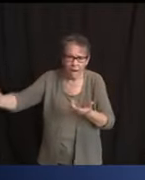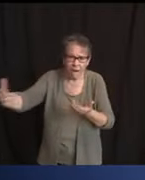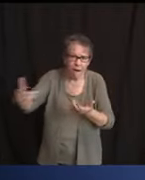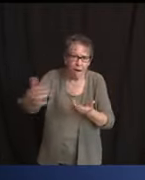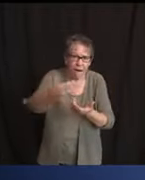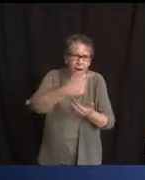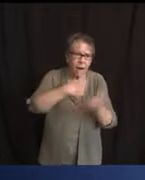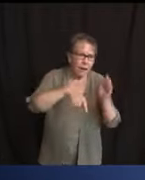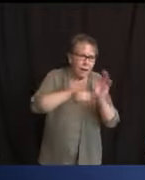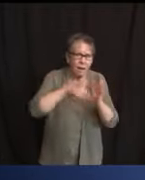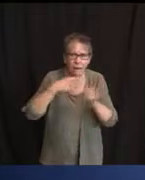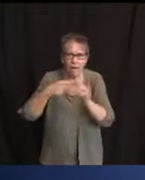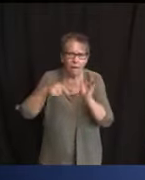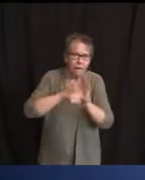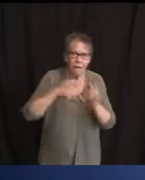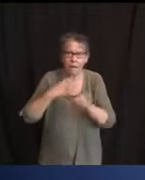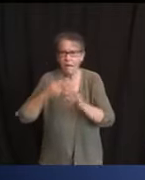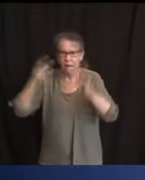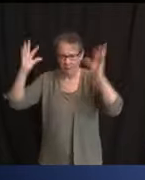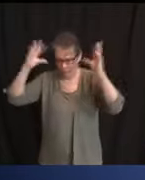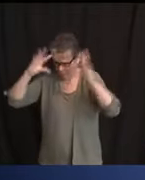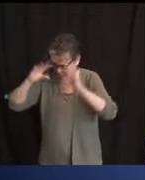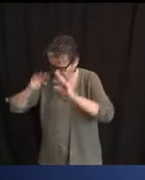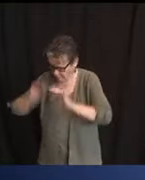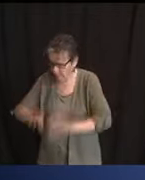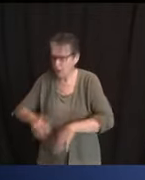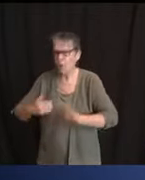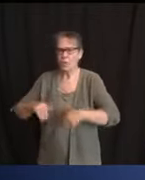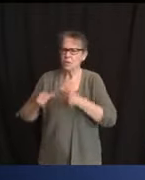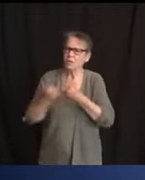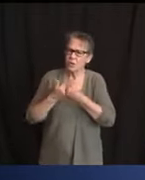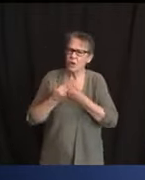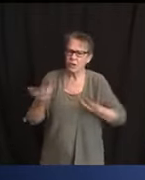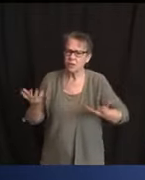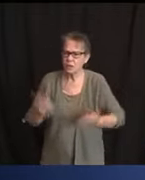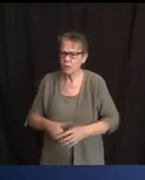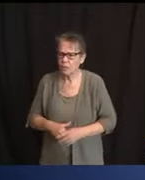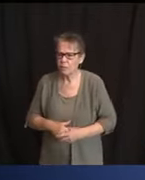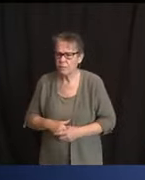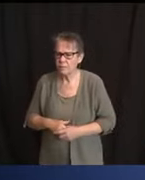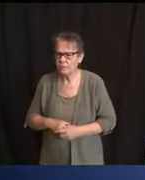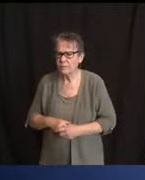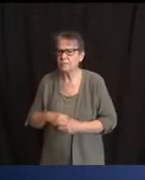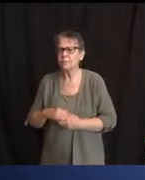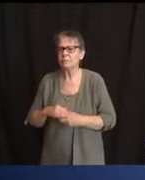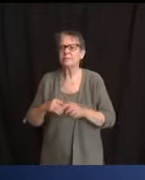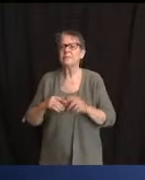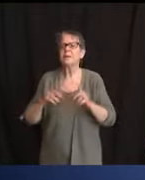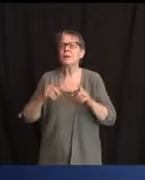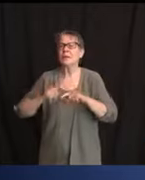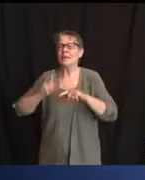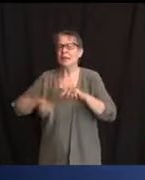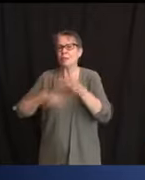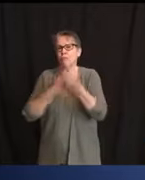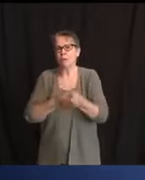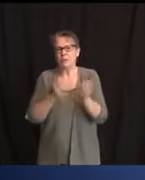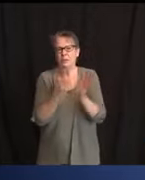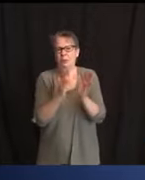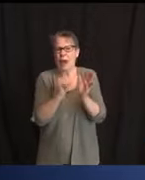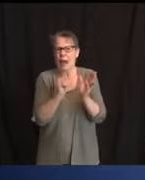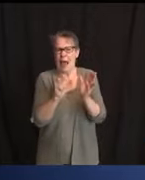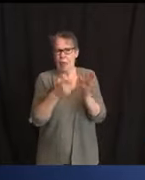out our positivity numbers. We knew it wasn't the total population out there, but we were most comfortable that we're getting both the positives and the negatives